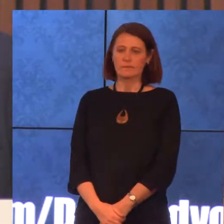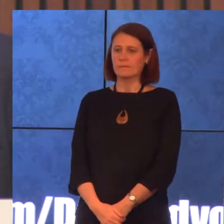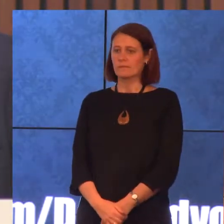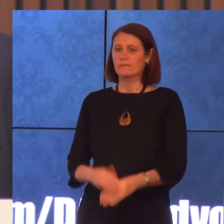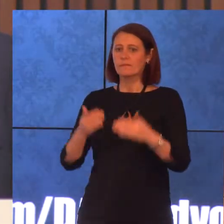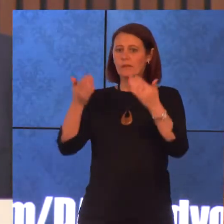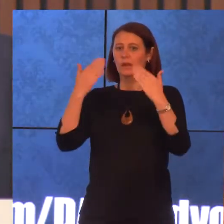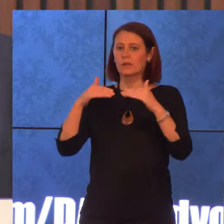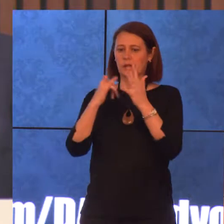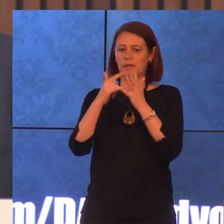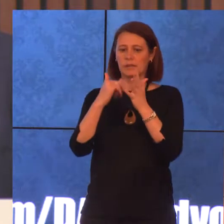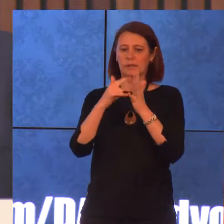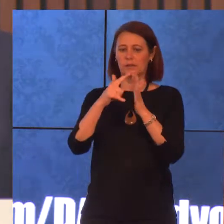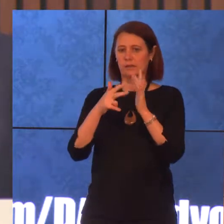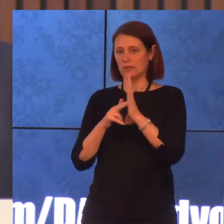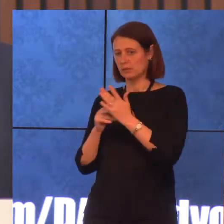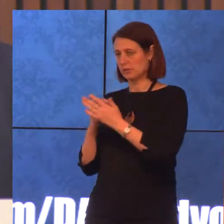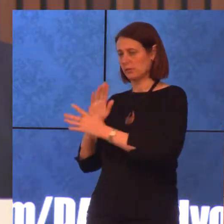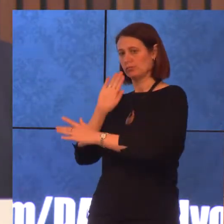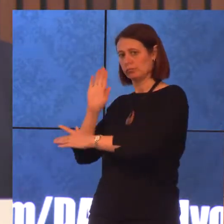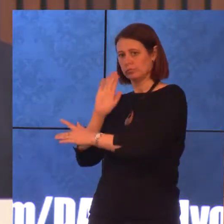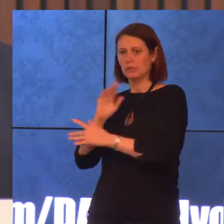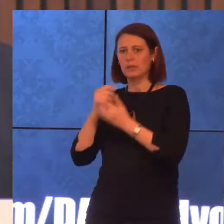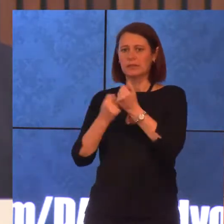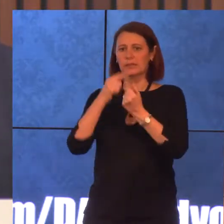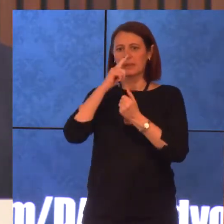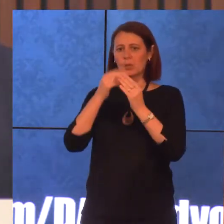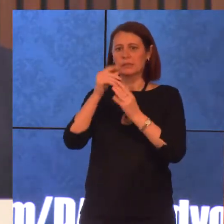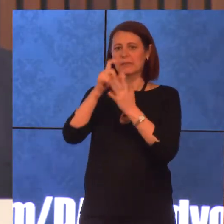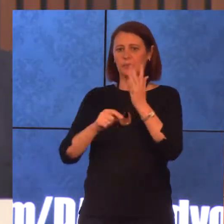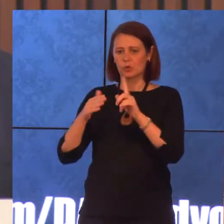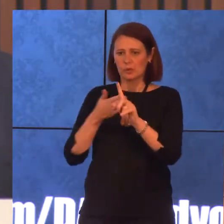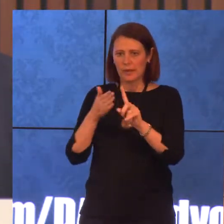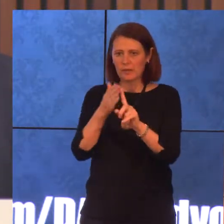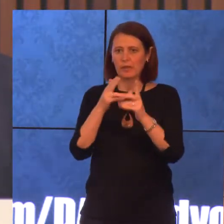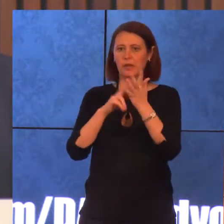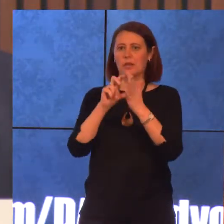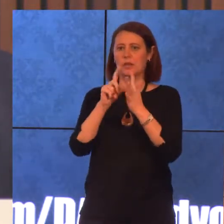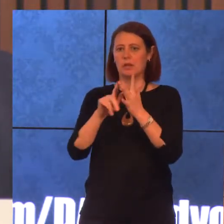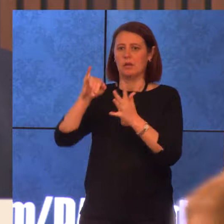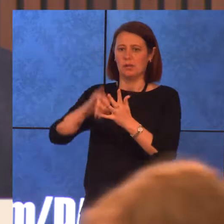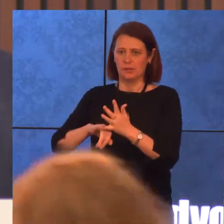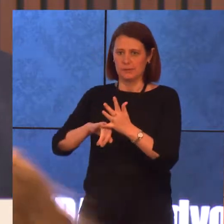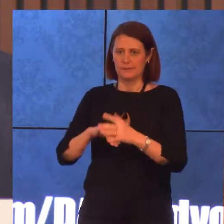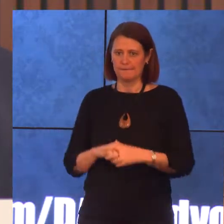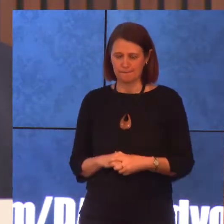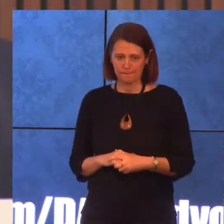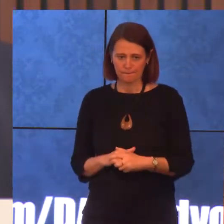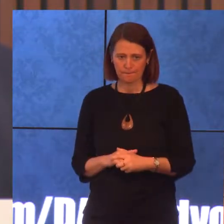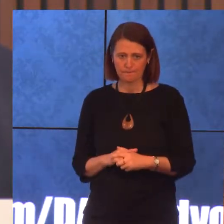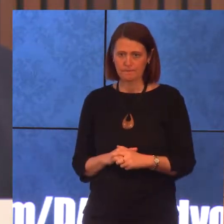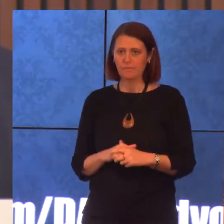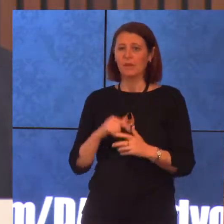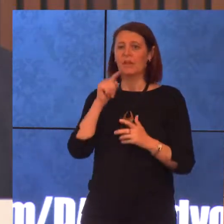our next session delegates, assisting people with disability to navigate the National Disability Insurance Scheme